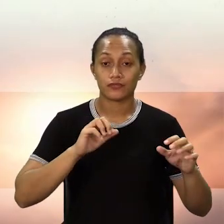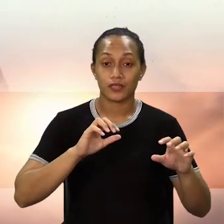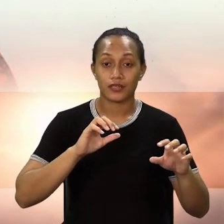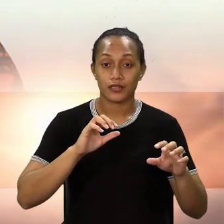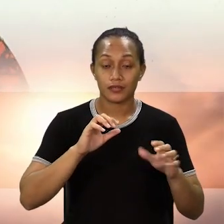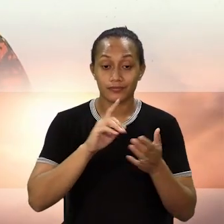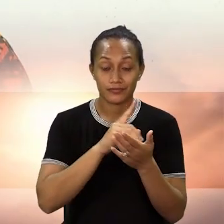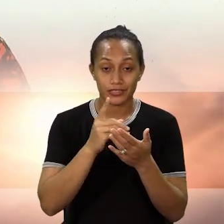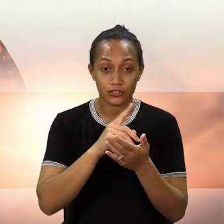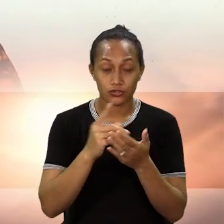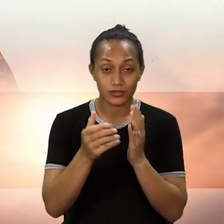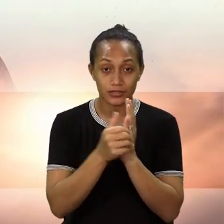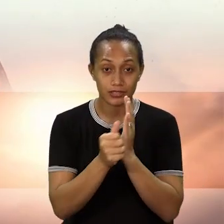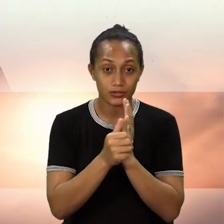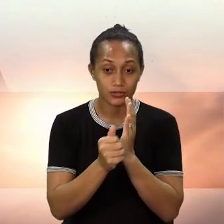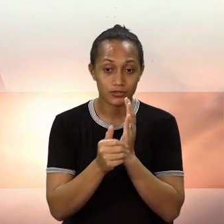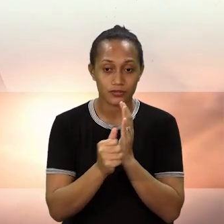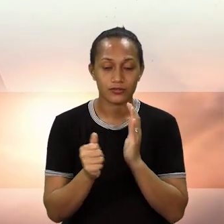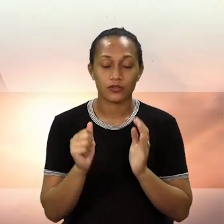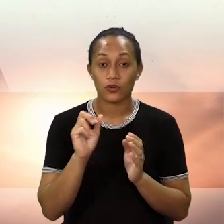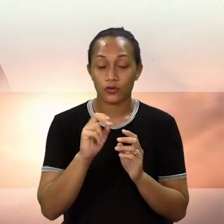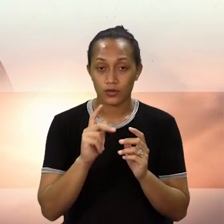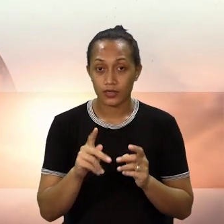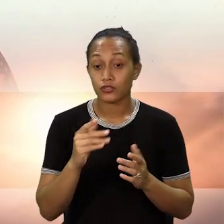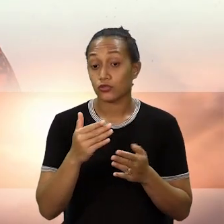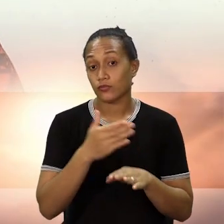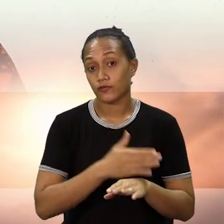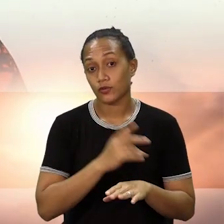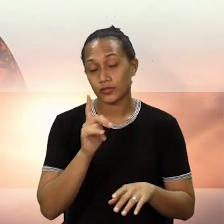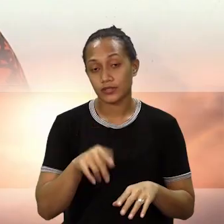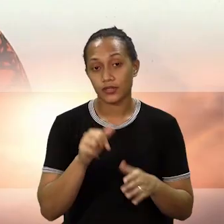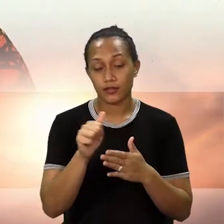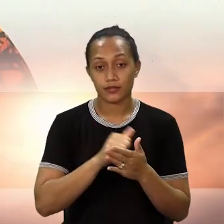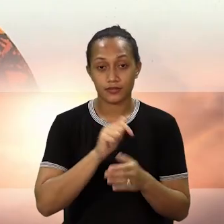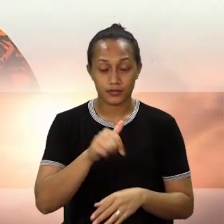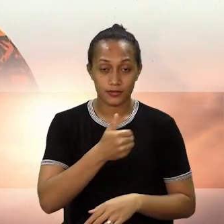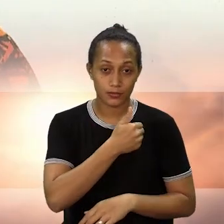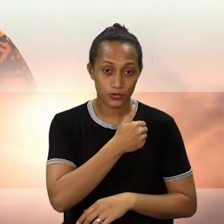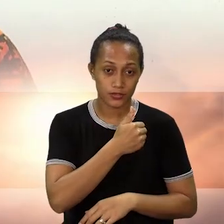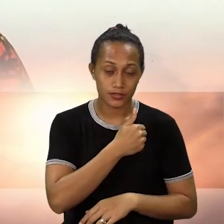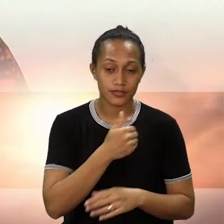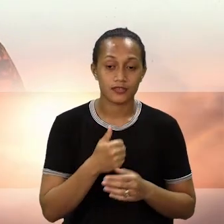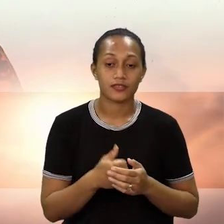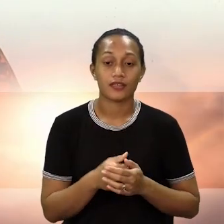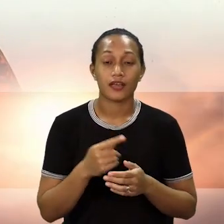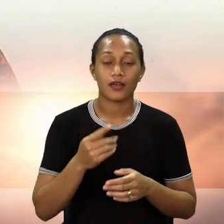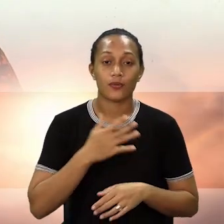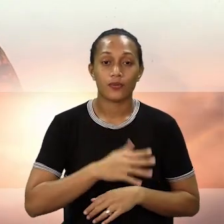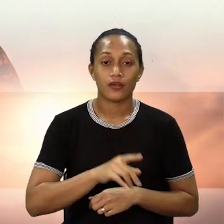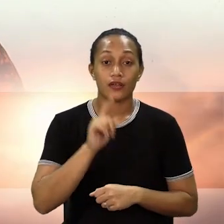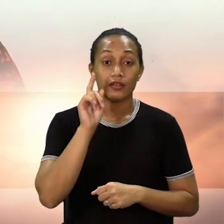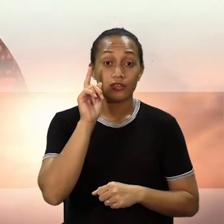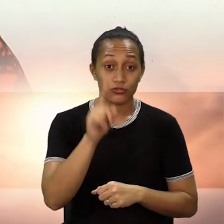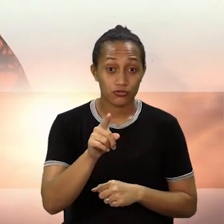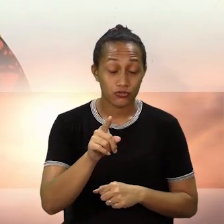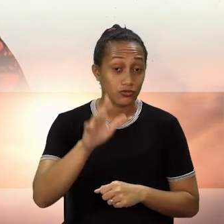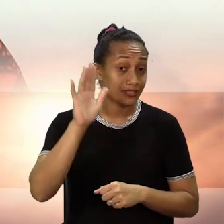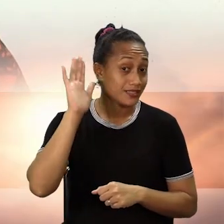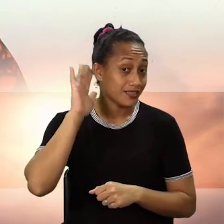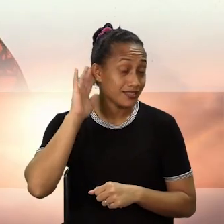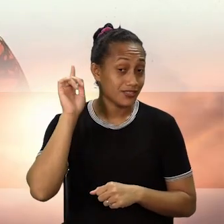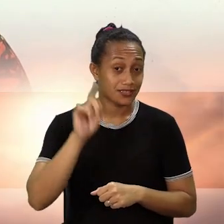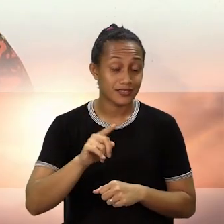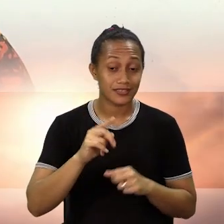are going to exercise our dictionary skills. Right? So before we start our lesson this morning,